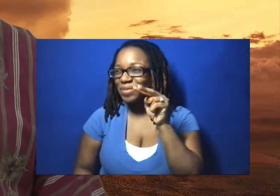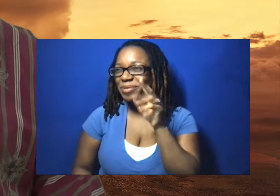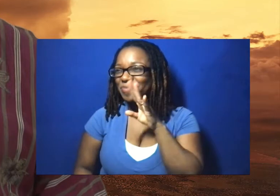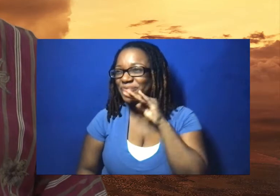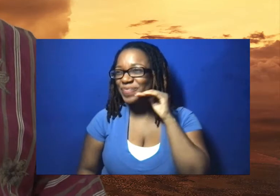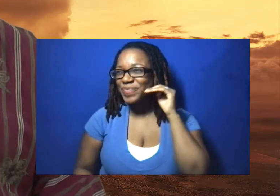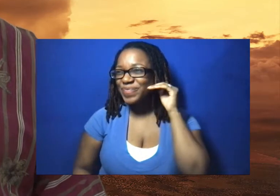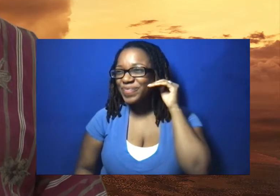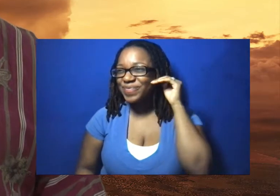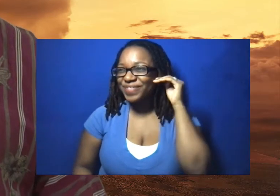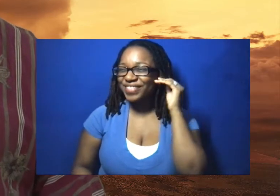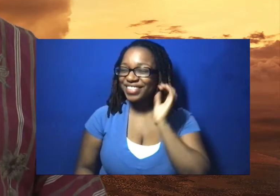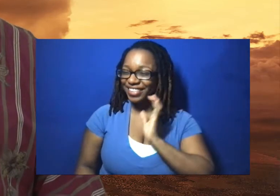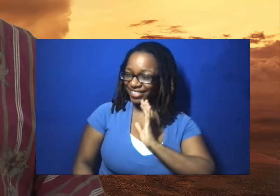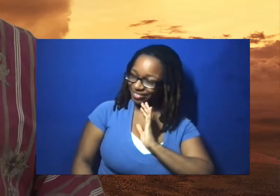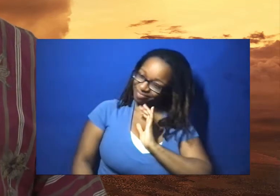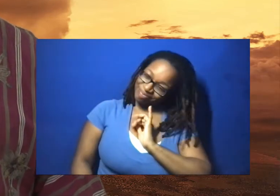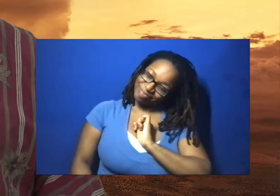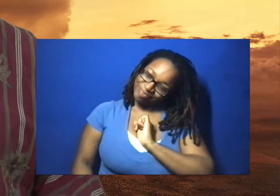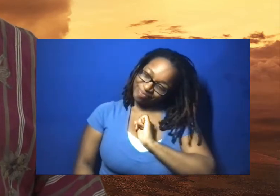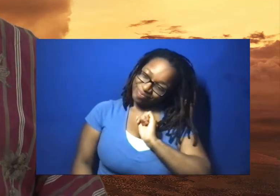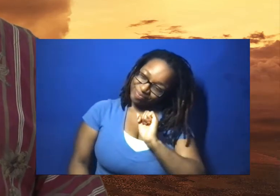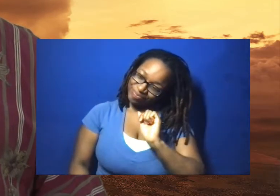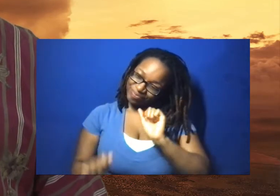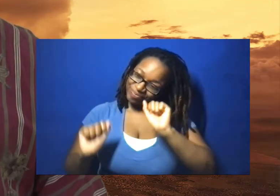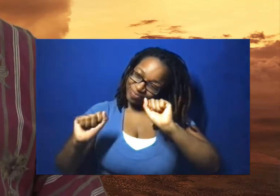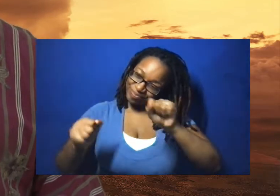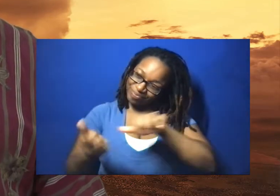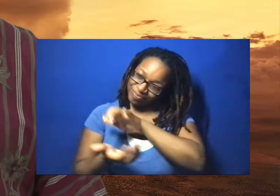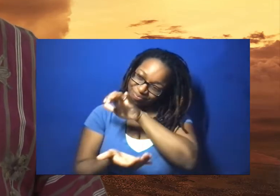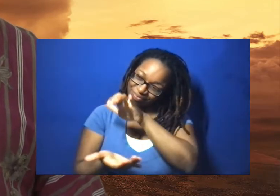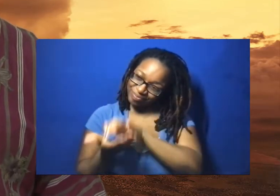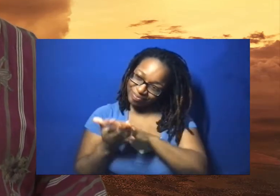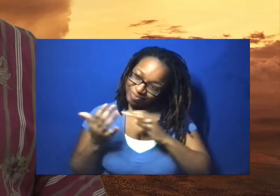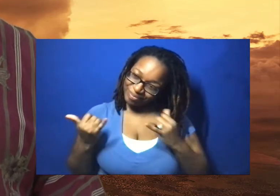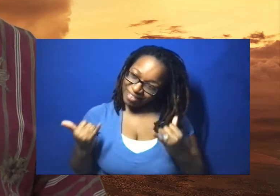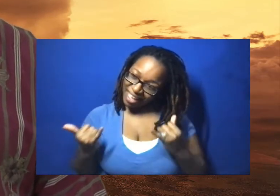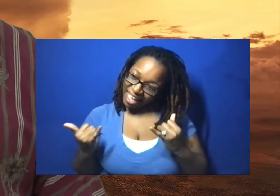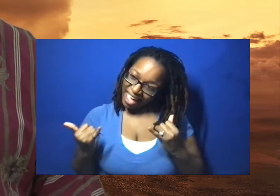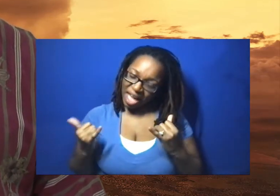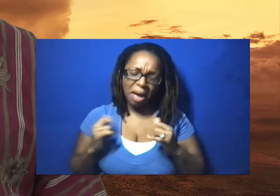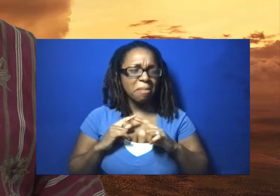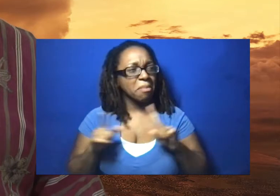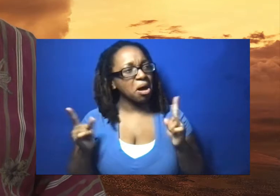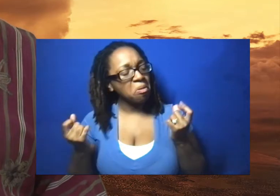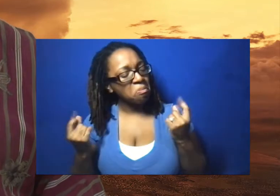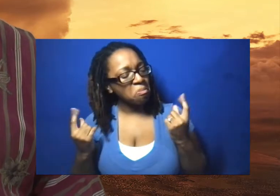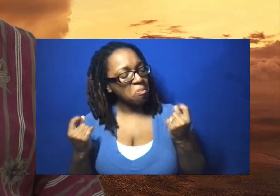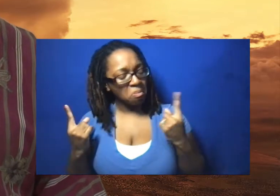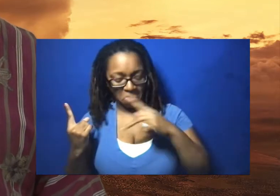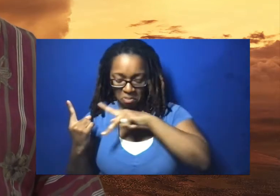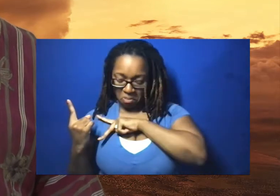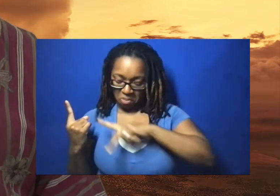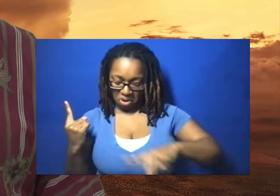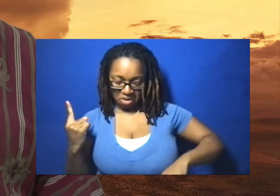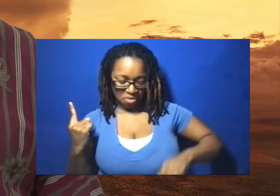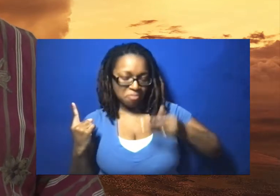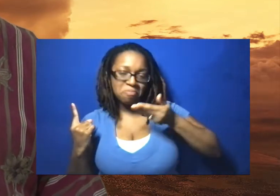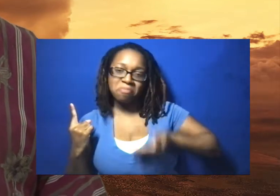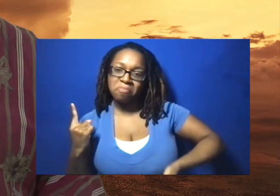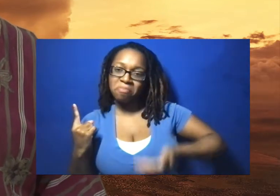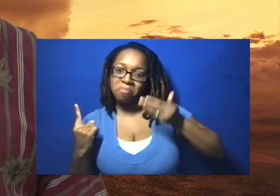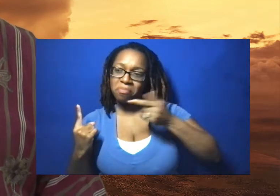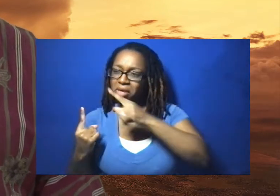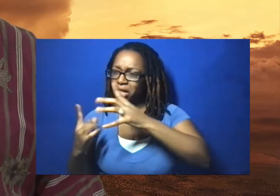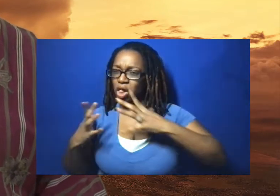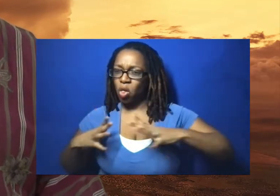I could marry him, but I am a princess and he is in rags.